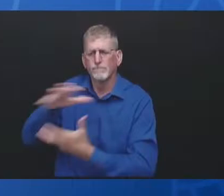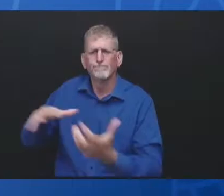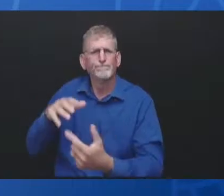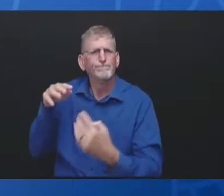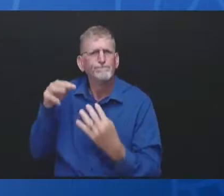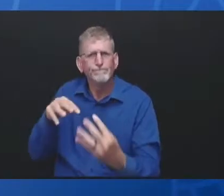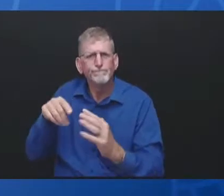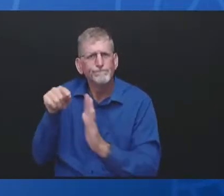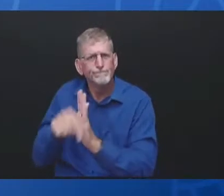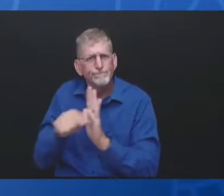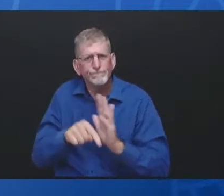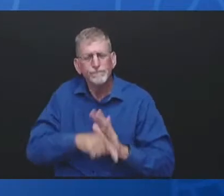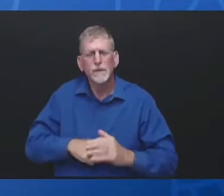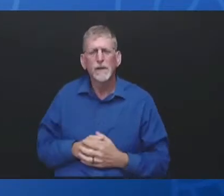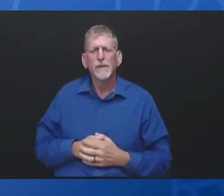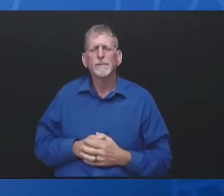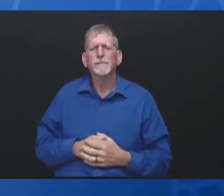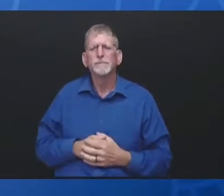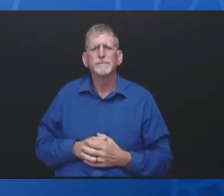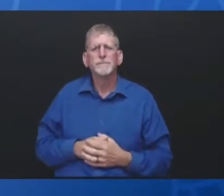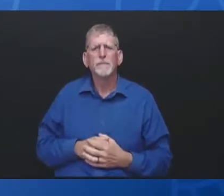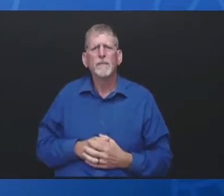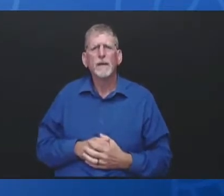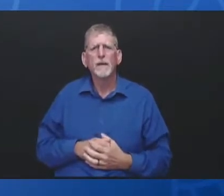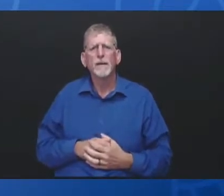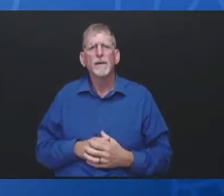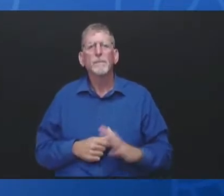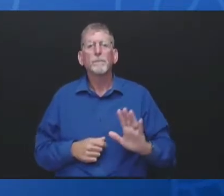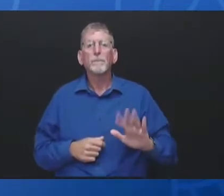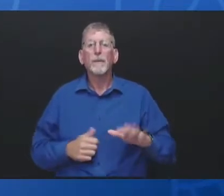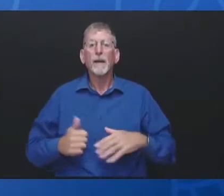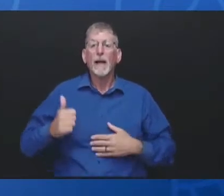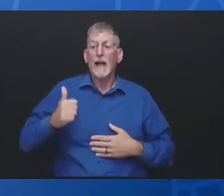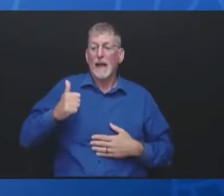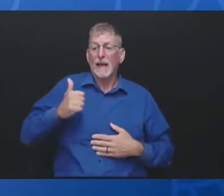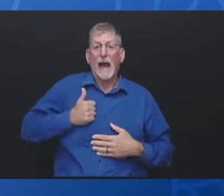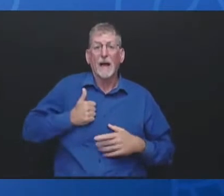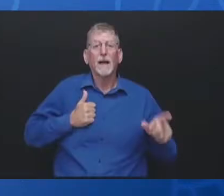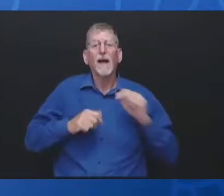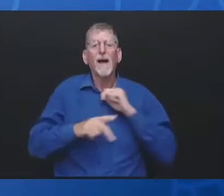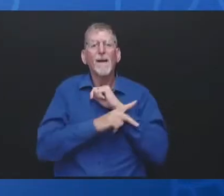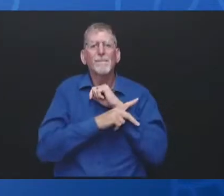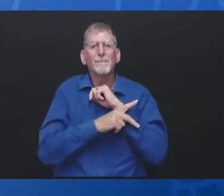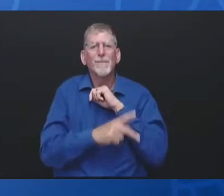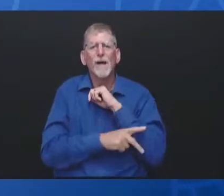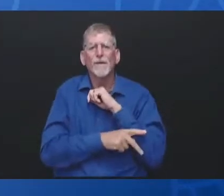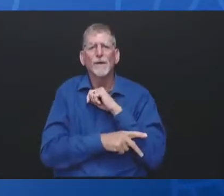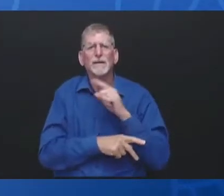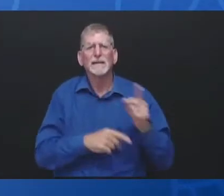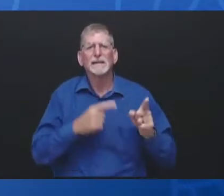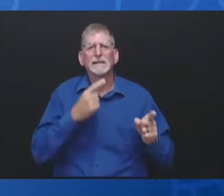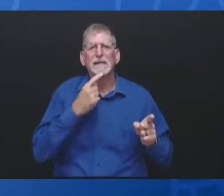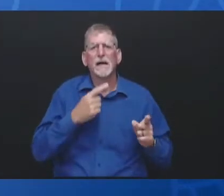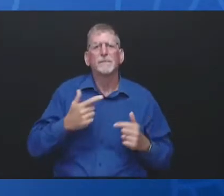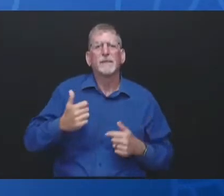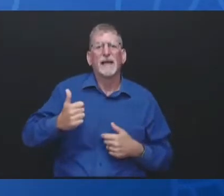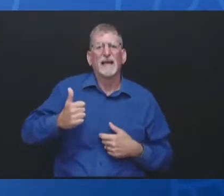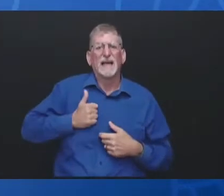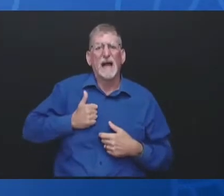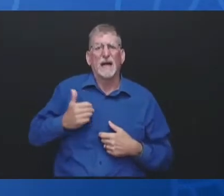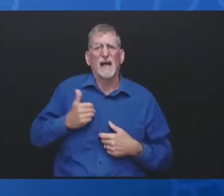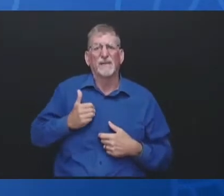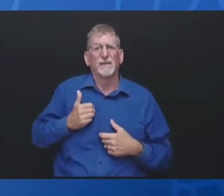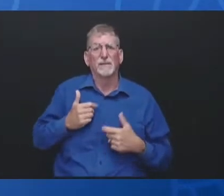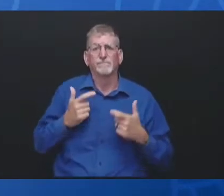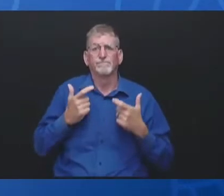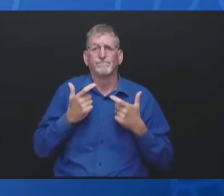been speaking to the Canadian Parliament in the last few hours, saying that Canada faces another critical moment and is determined to protect democracy, self-determination, and